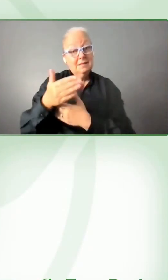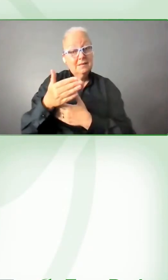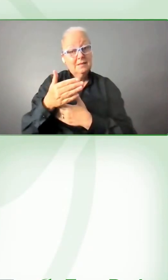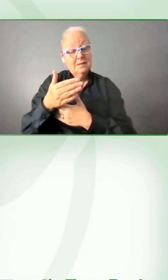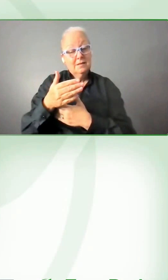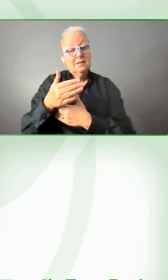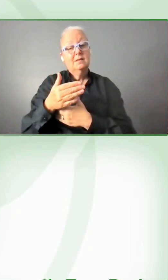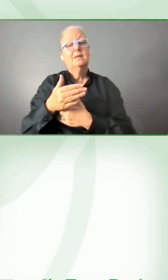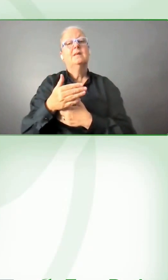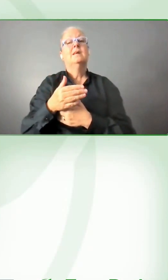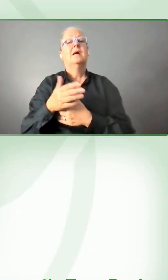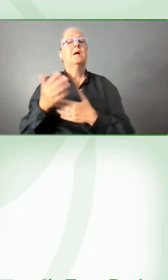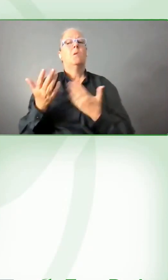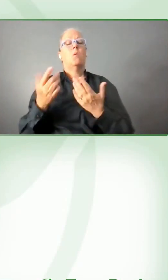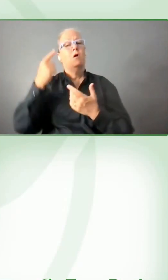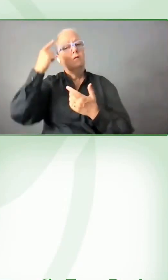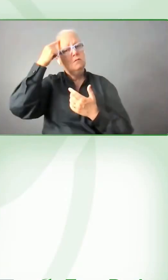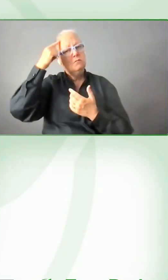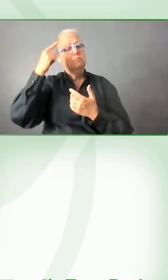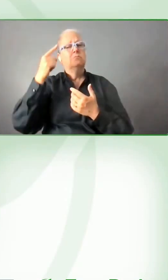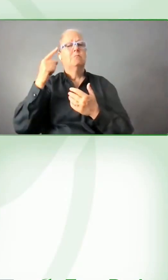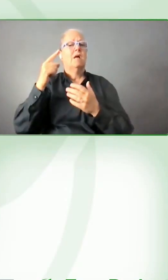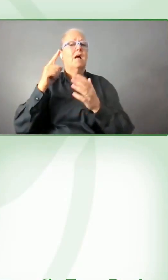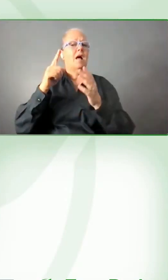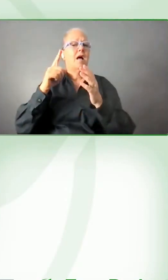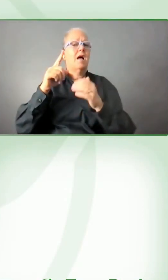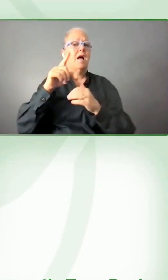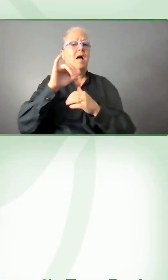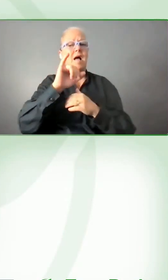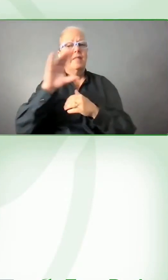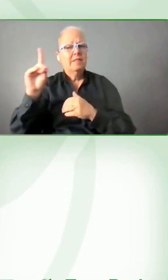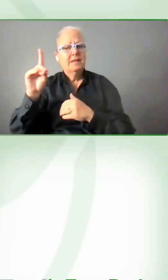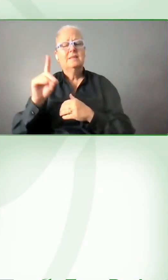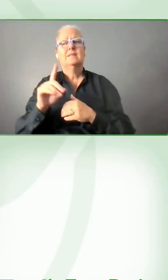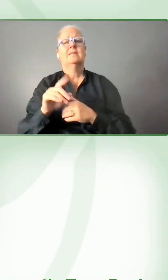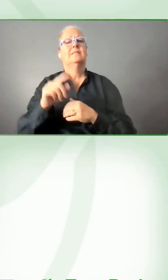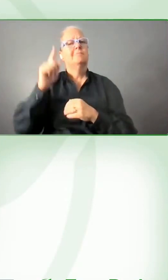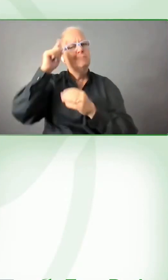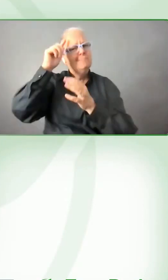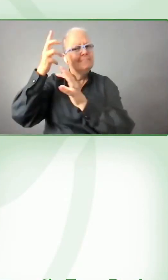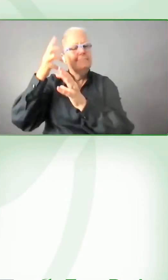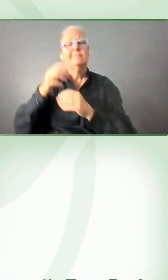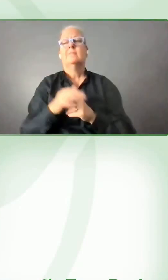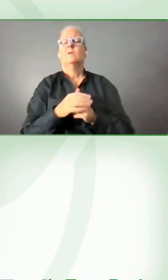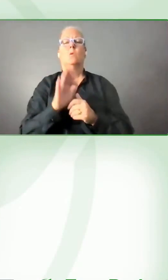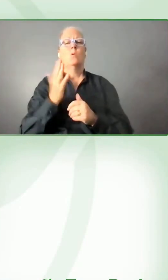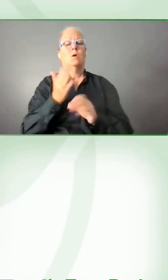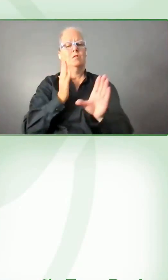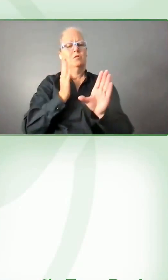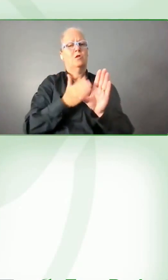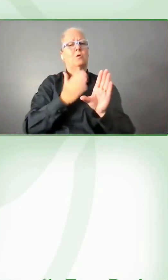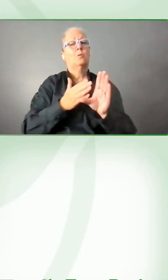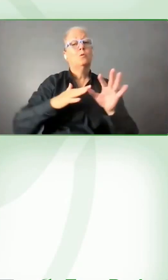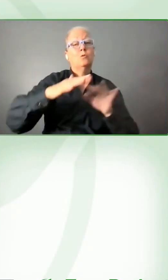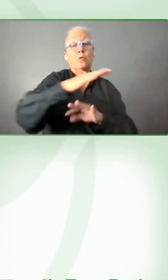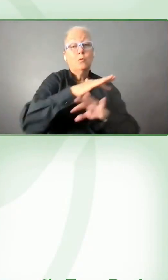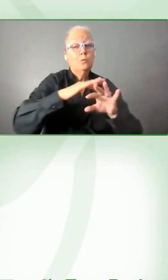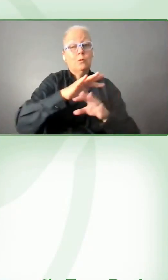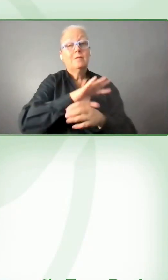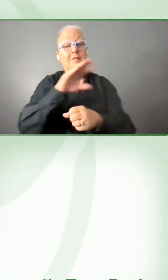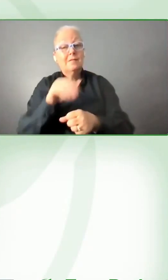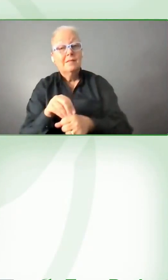intellectual disability person and psychosocial, with the Joe network. And I consider that it's a